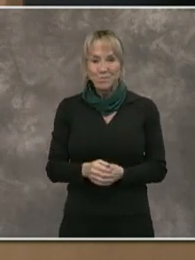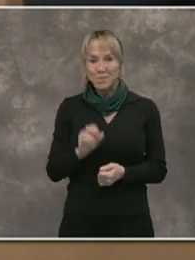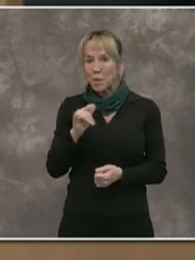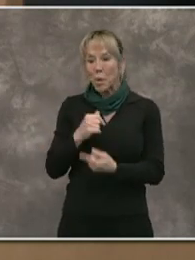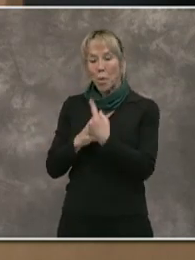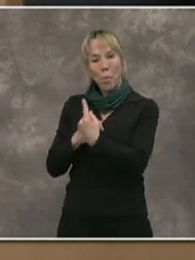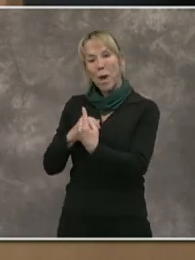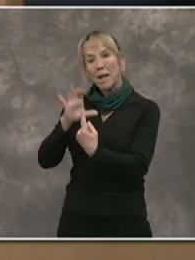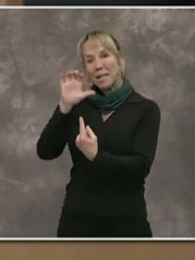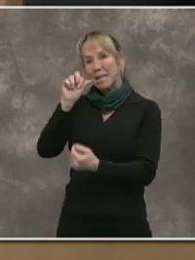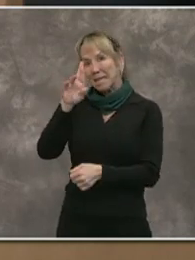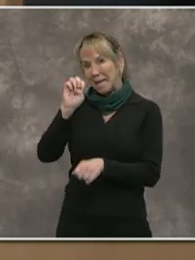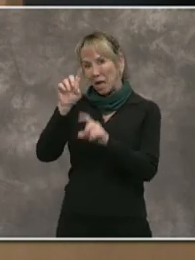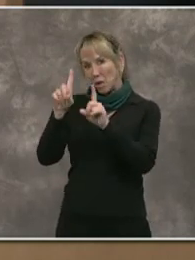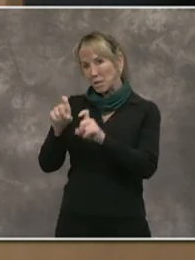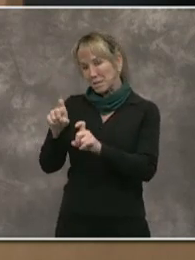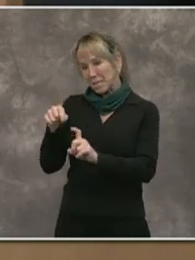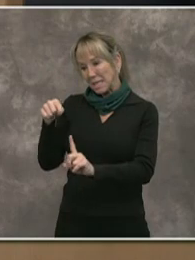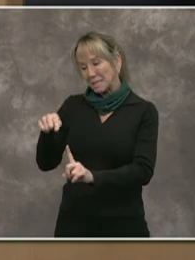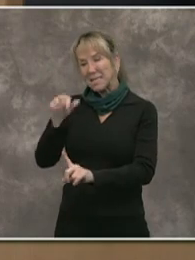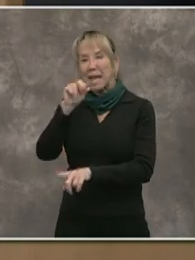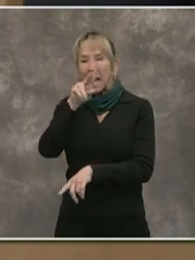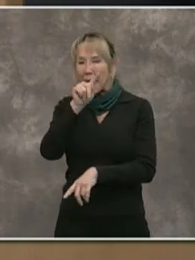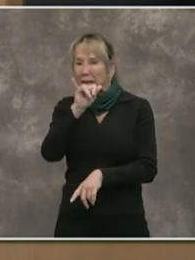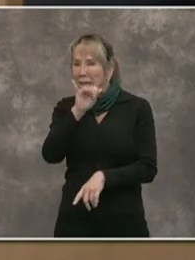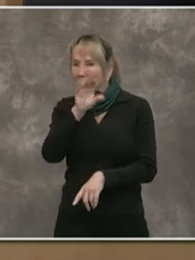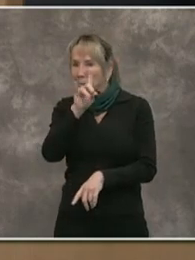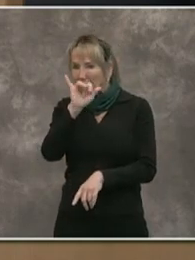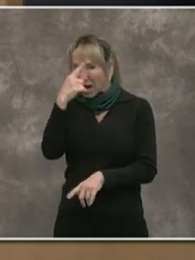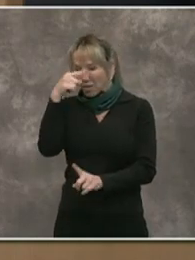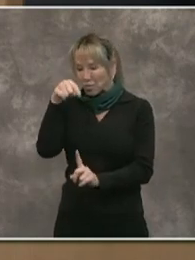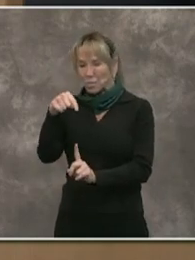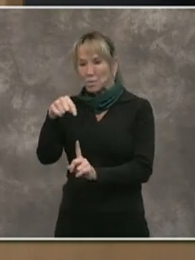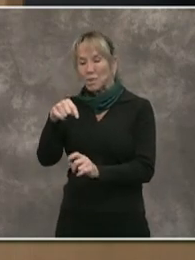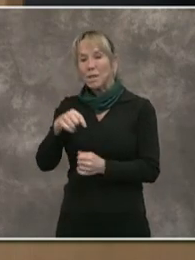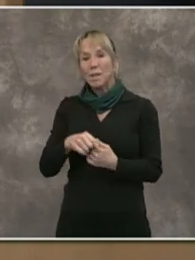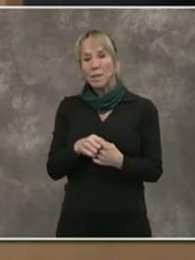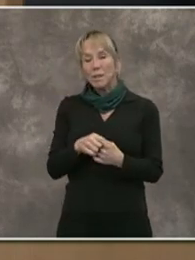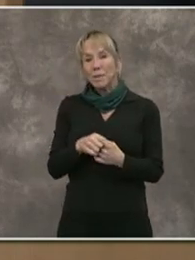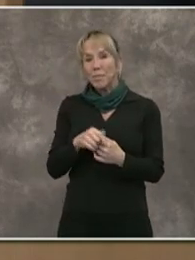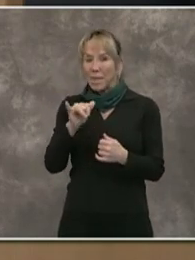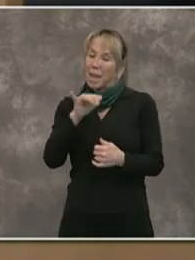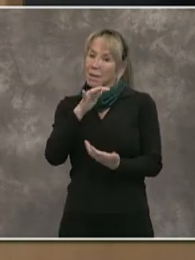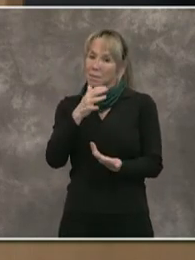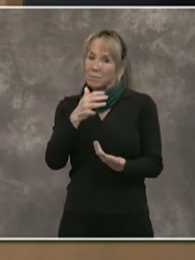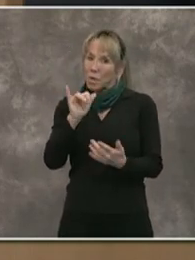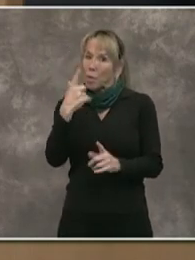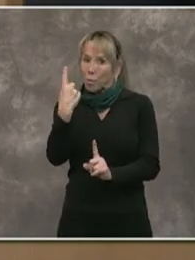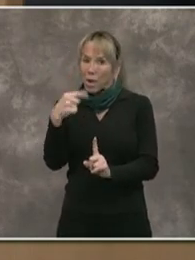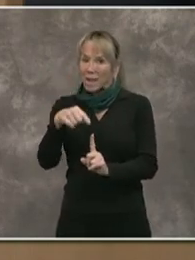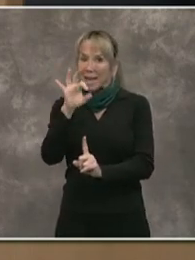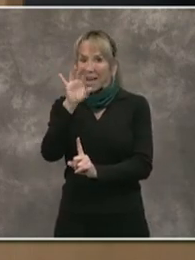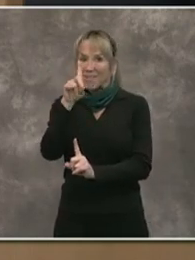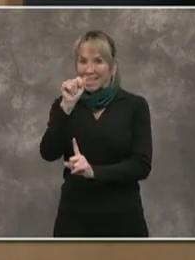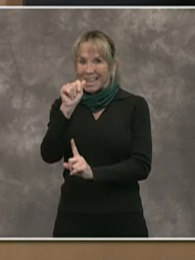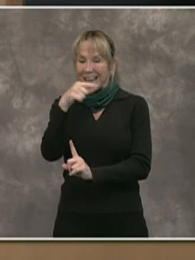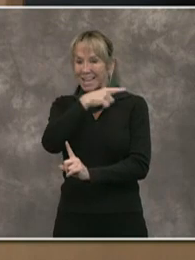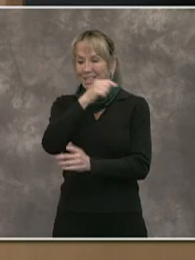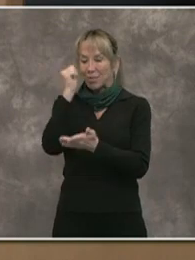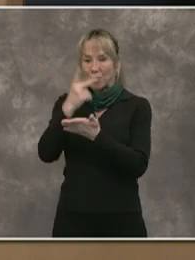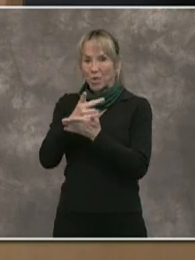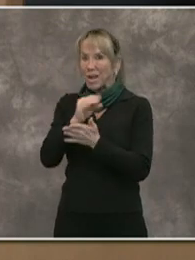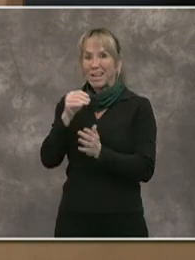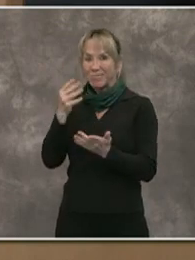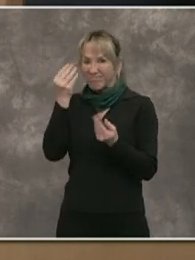one point-of-care test that I'm aware of. It's an antibody test that's been authorized by the FDA, and that's not the one they're using.